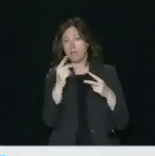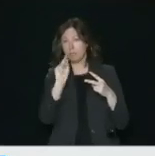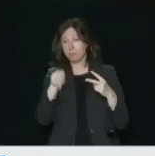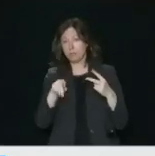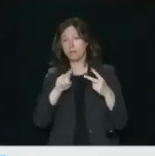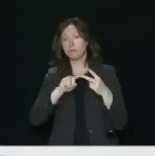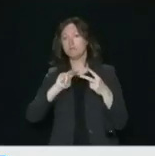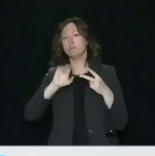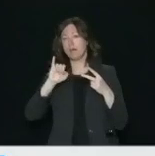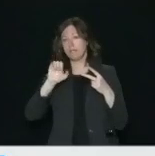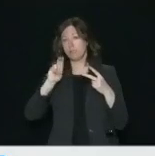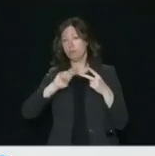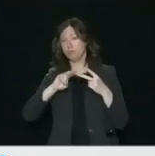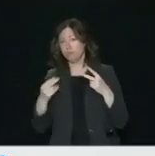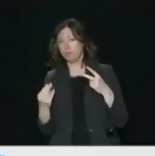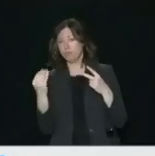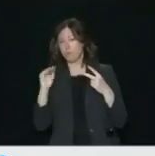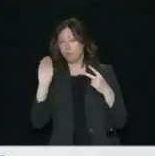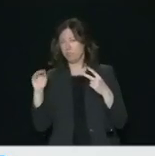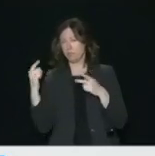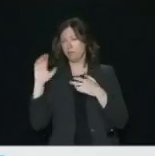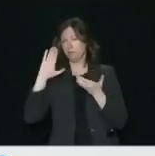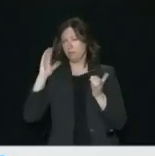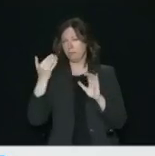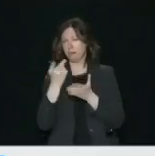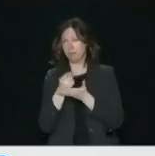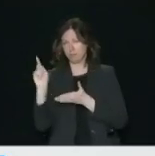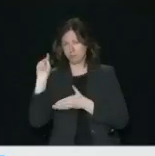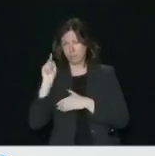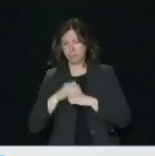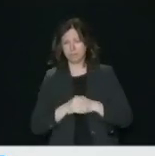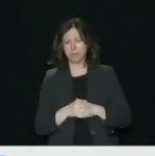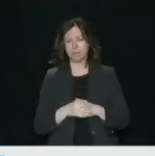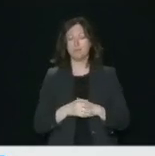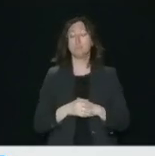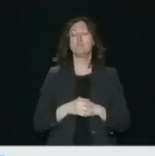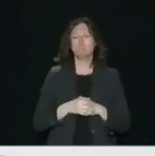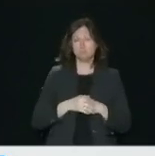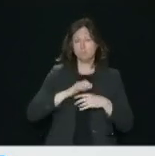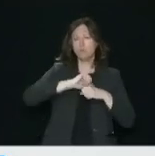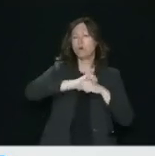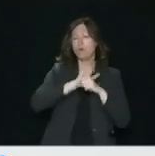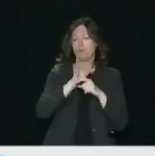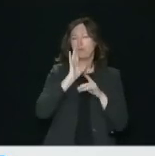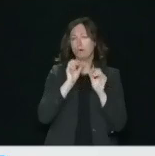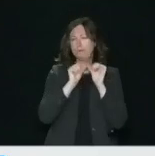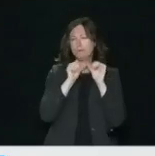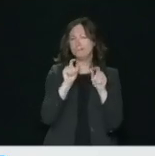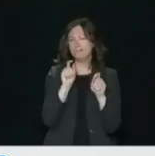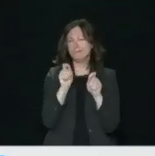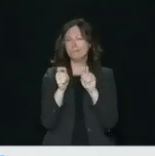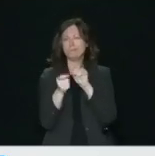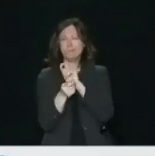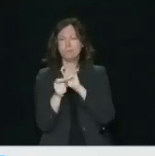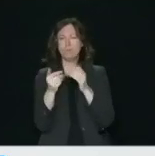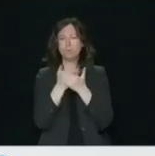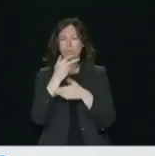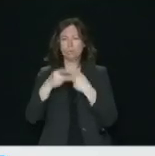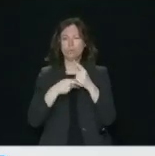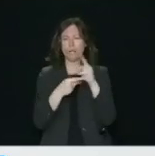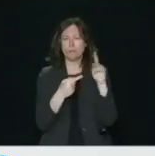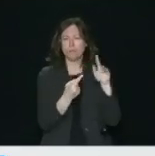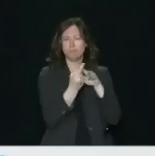our families, and our communities, especially those at highest risk. These times of transition can be challenging